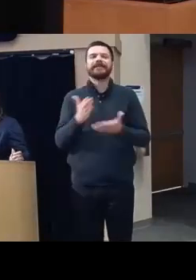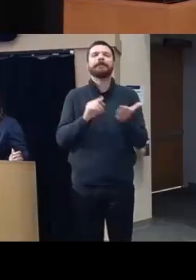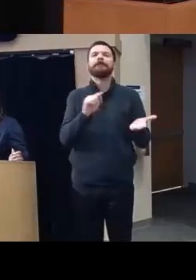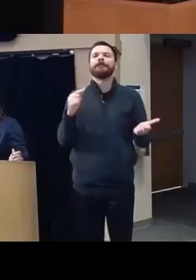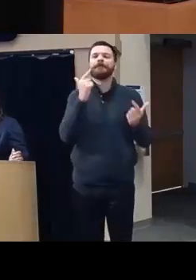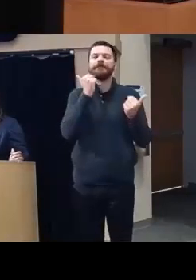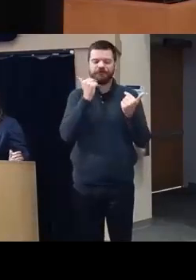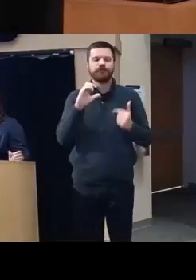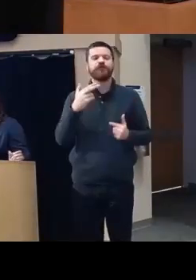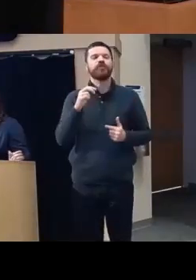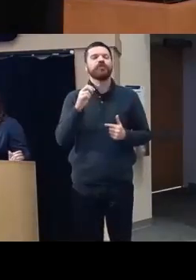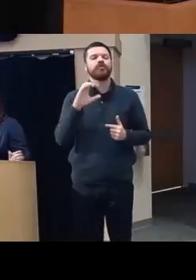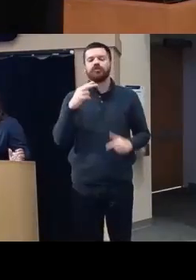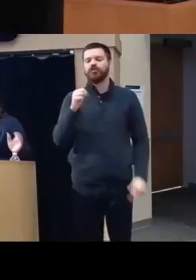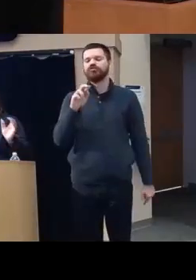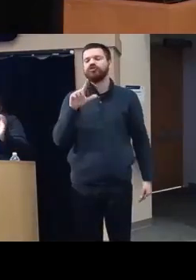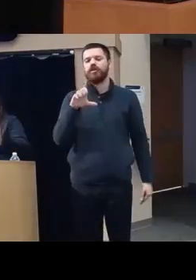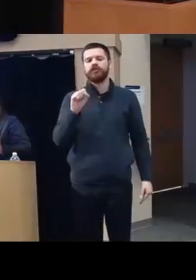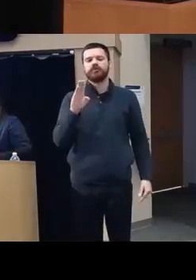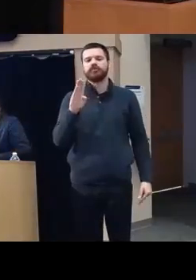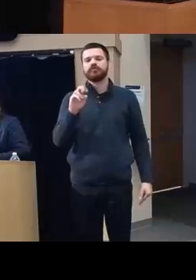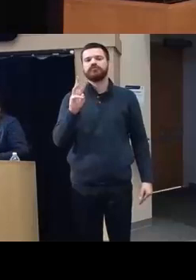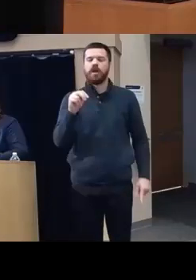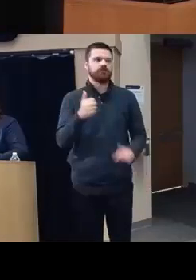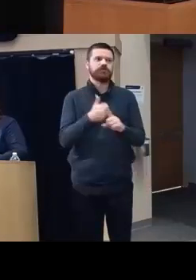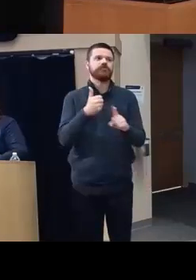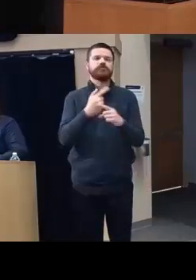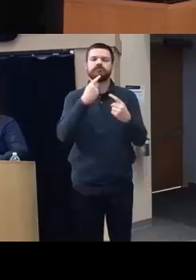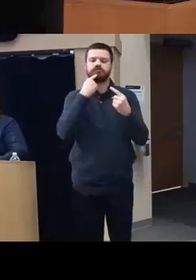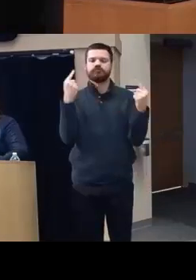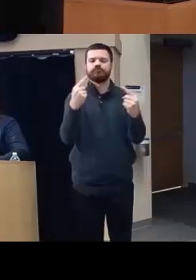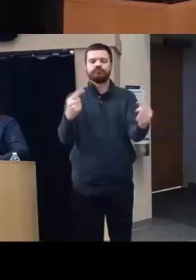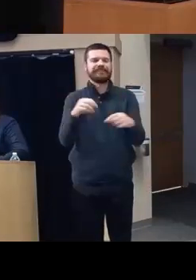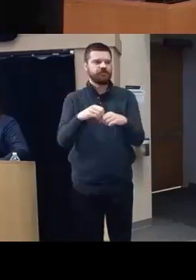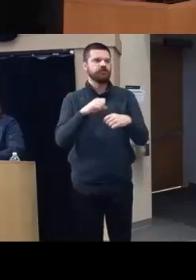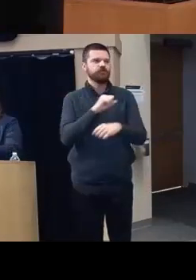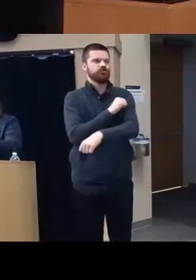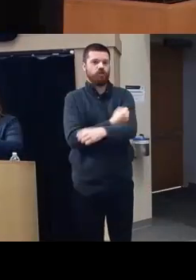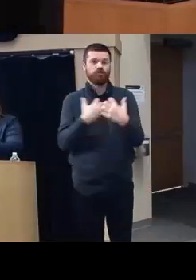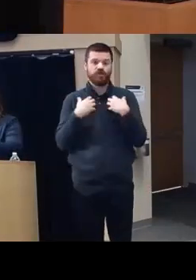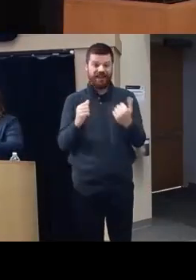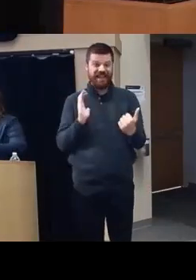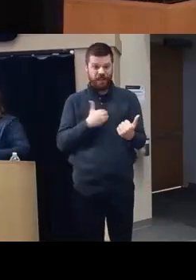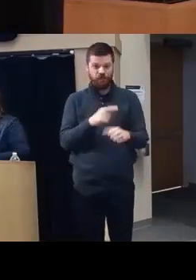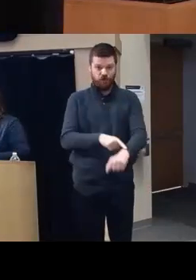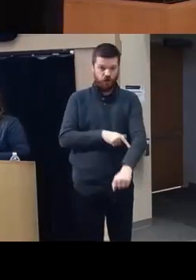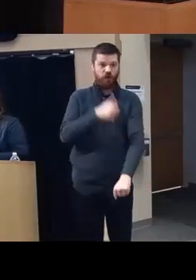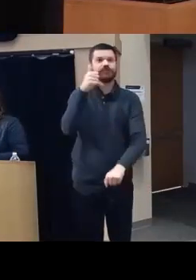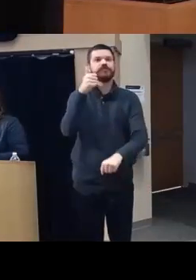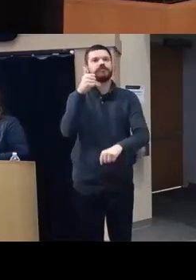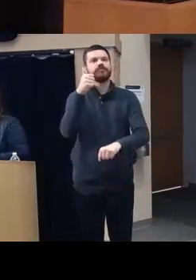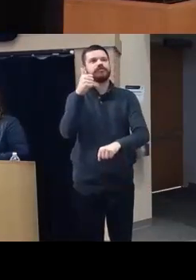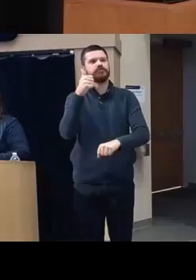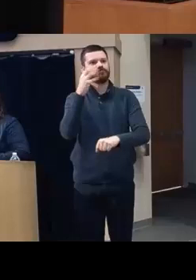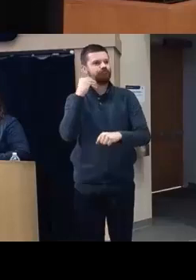Charles Brown, who is a legend in Strong Recovery and our longest tenured counselor